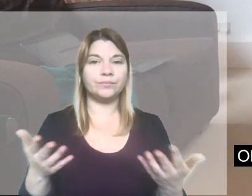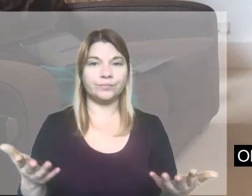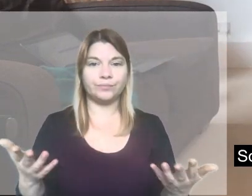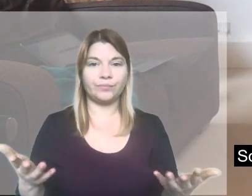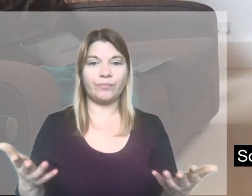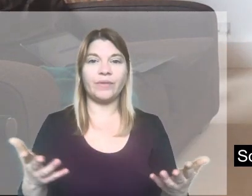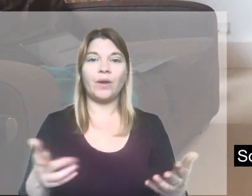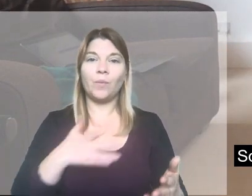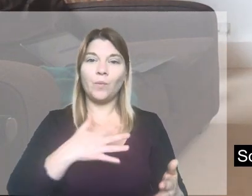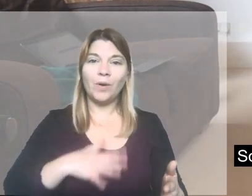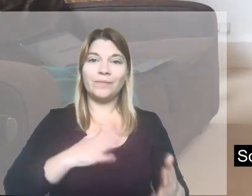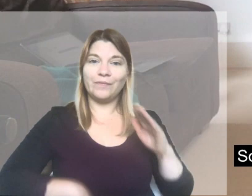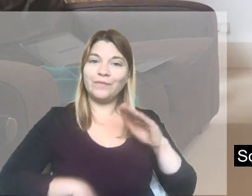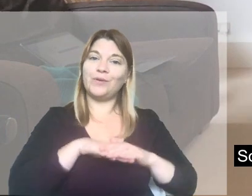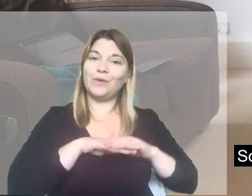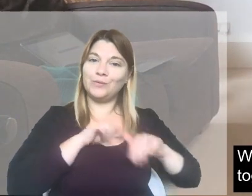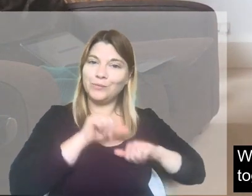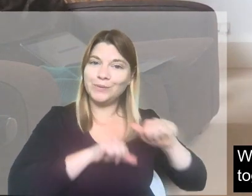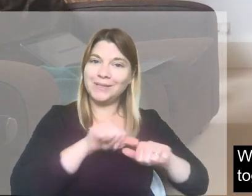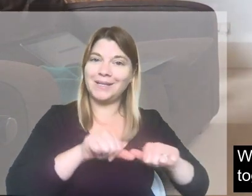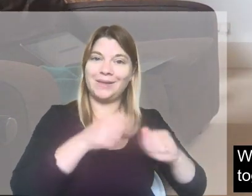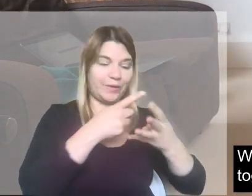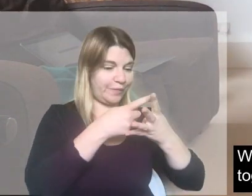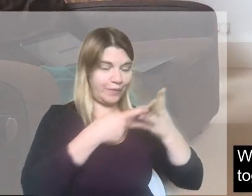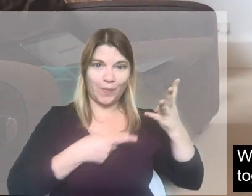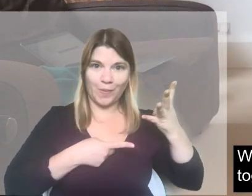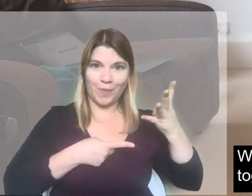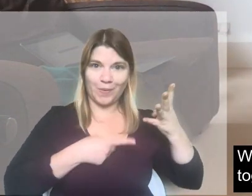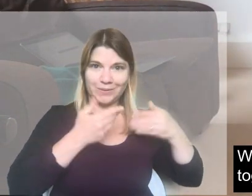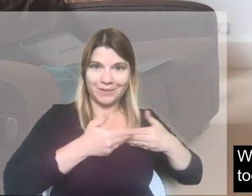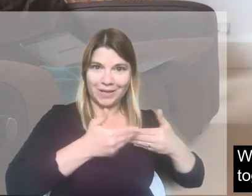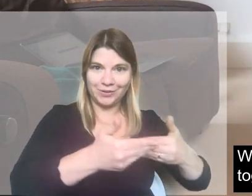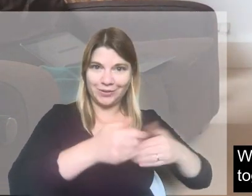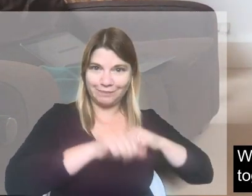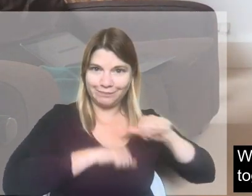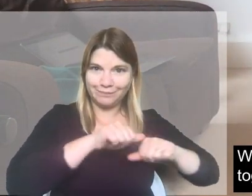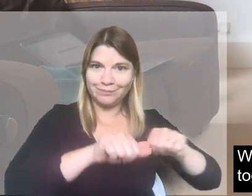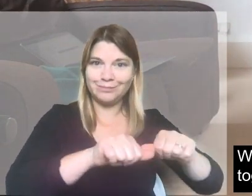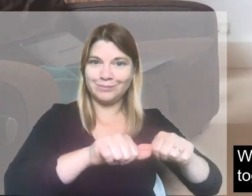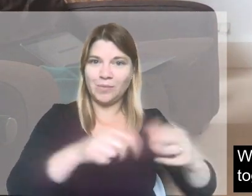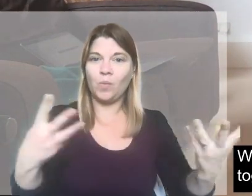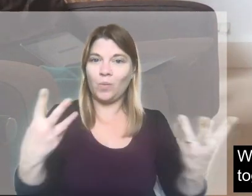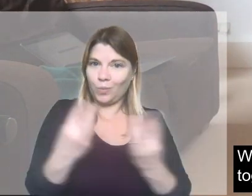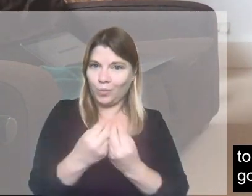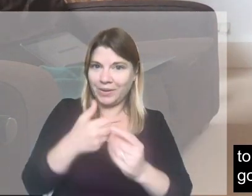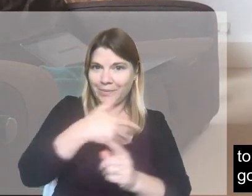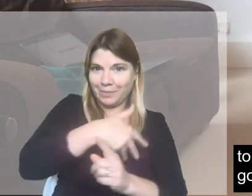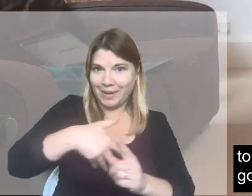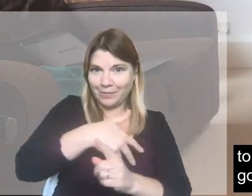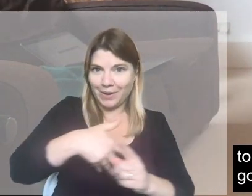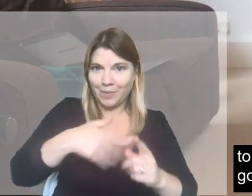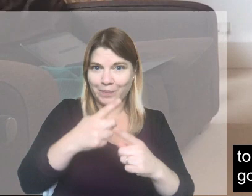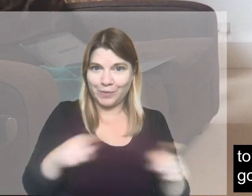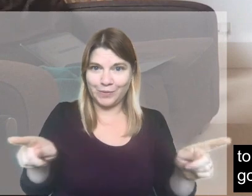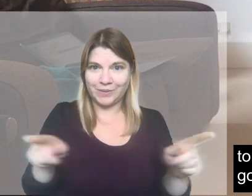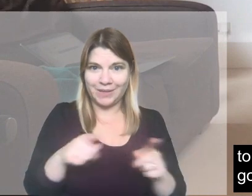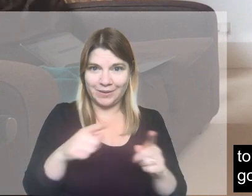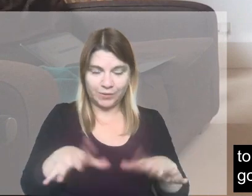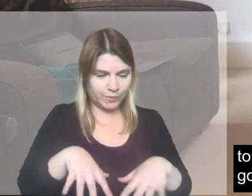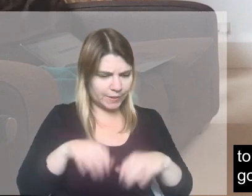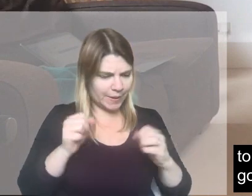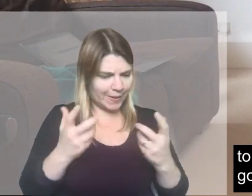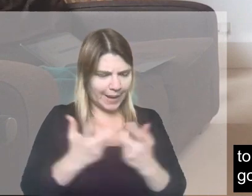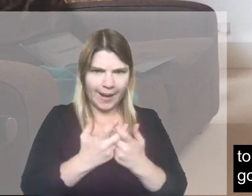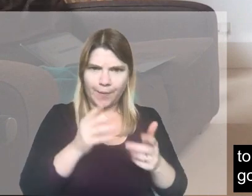Good. So guys, now we're going to do the whole thing. We're going to put everything together. So with the music, we're going to do both arms forwards